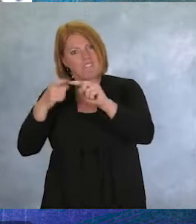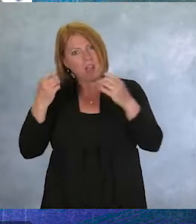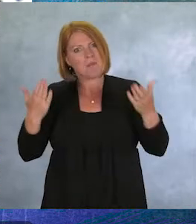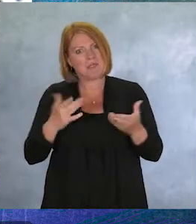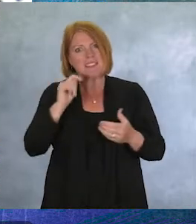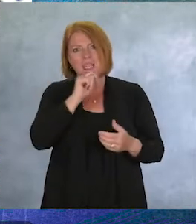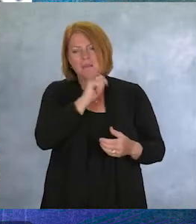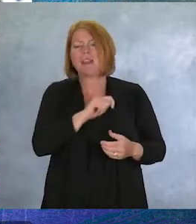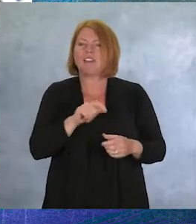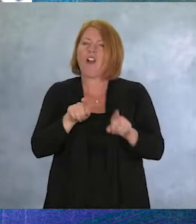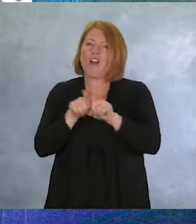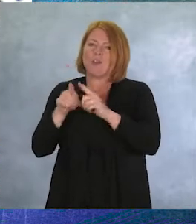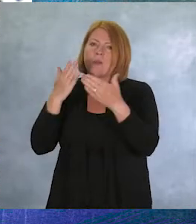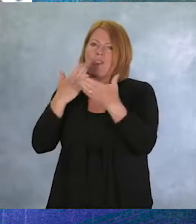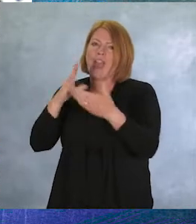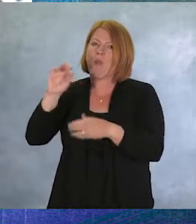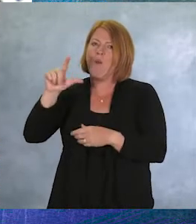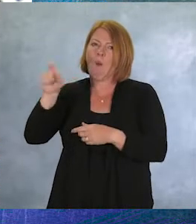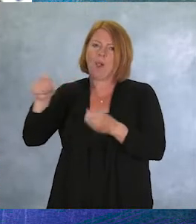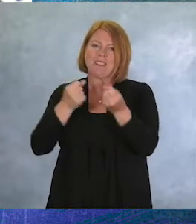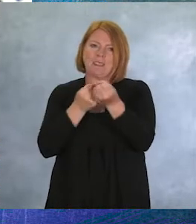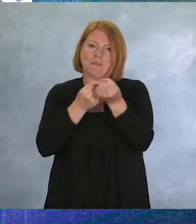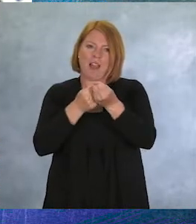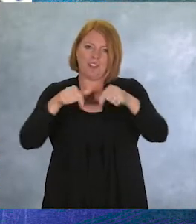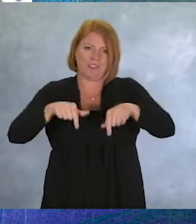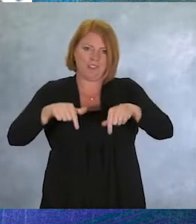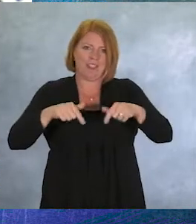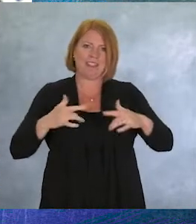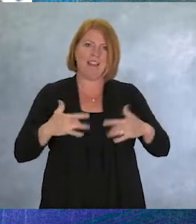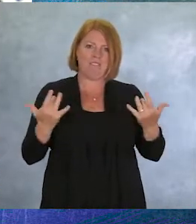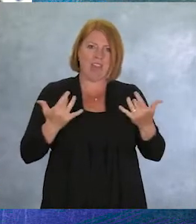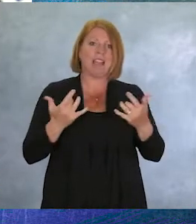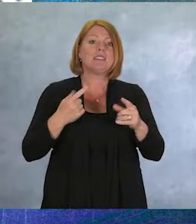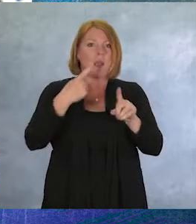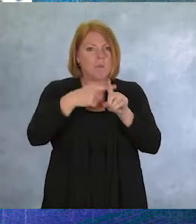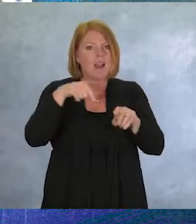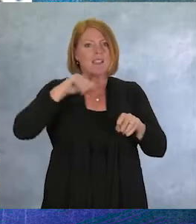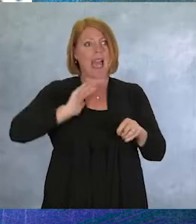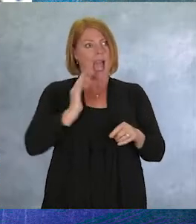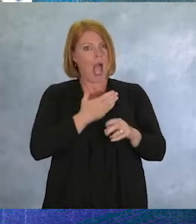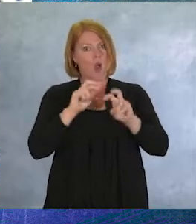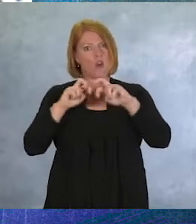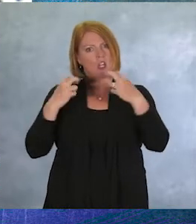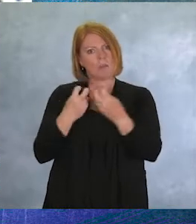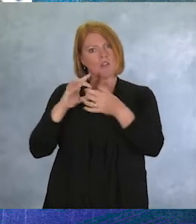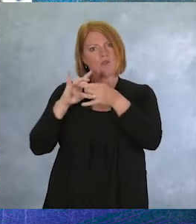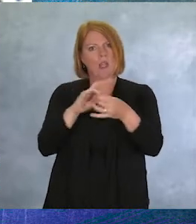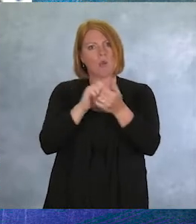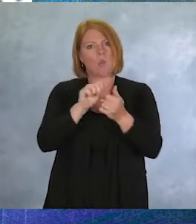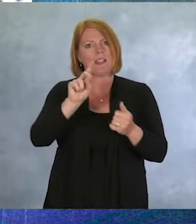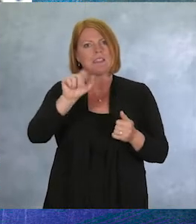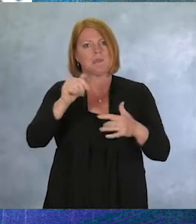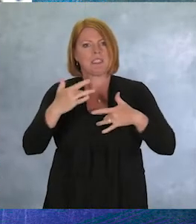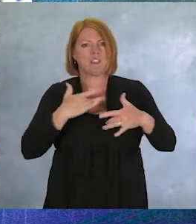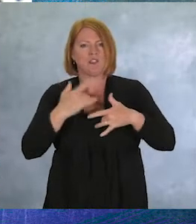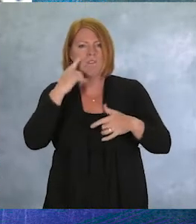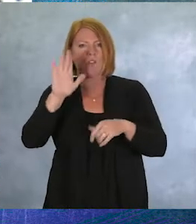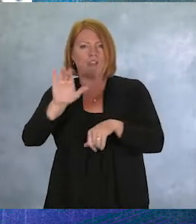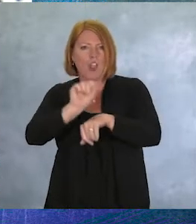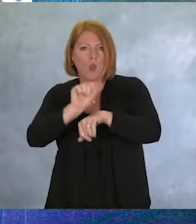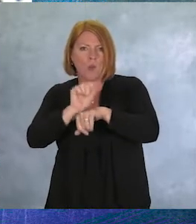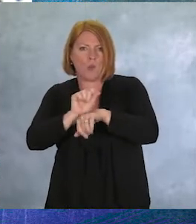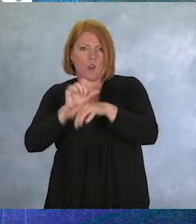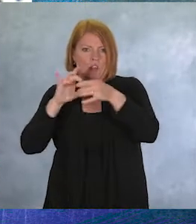thanks again to Cole for helping to sponsor this event, and our own Commission on Disability Concerns for all their efforts towards this